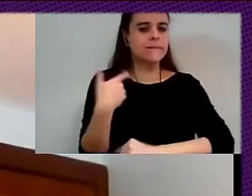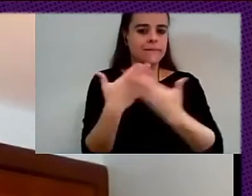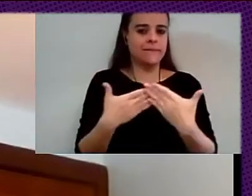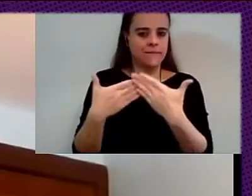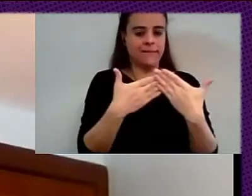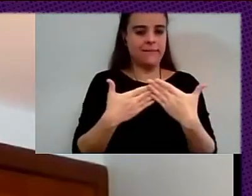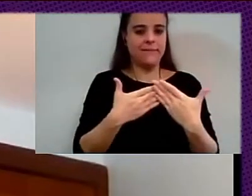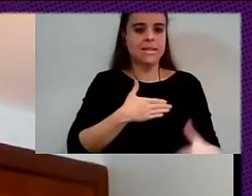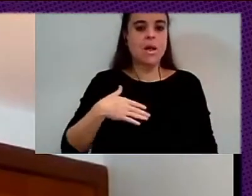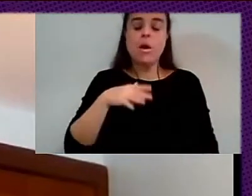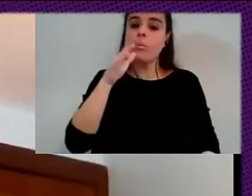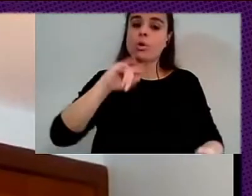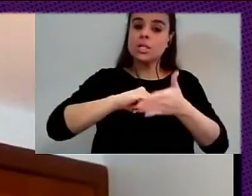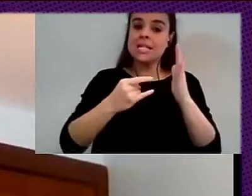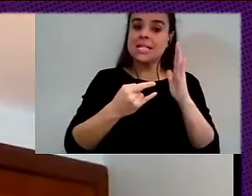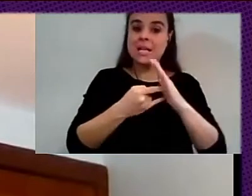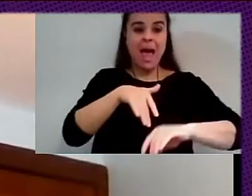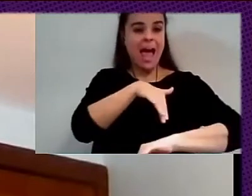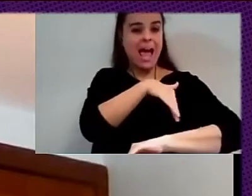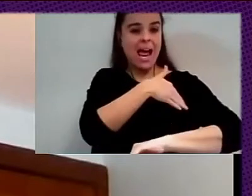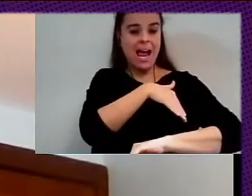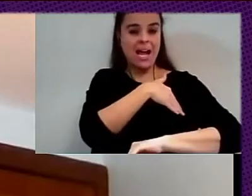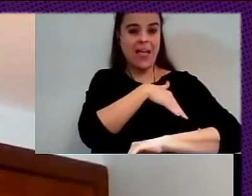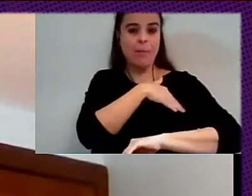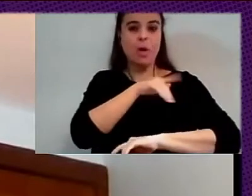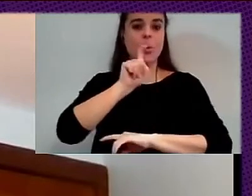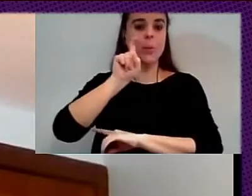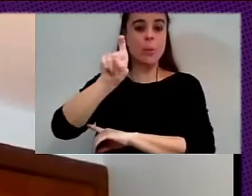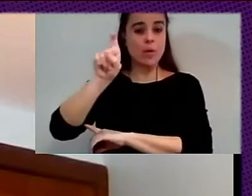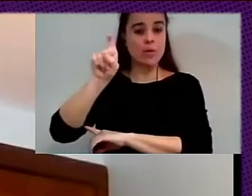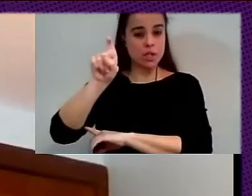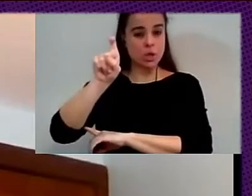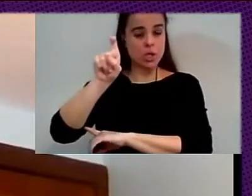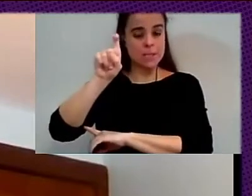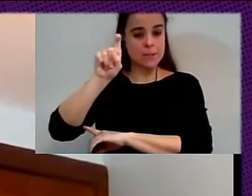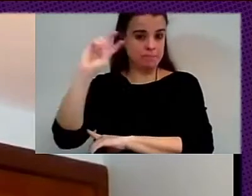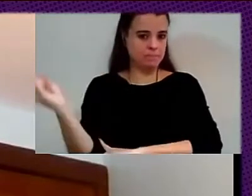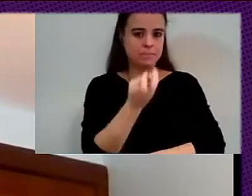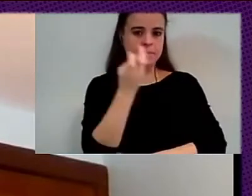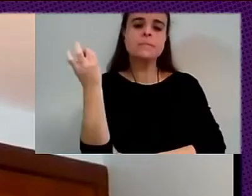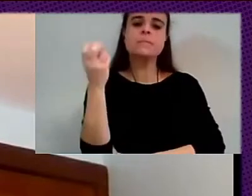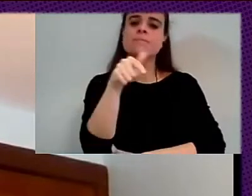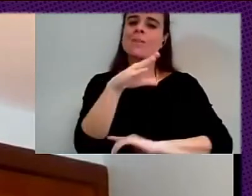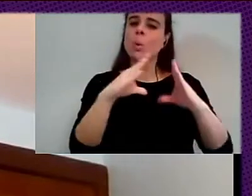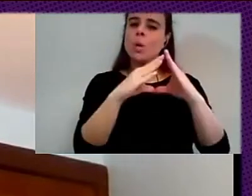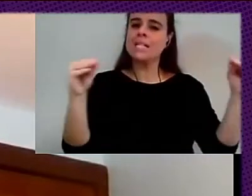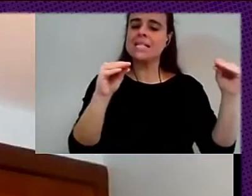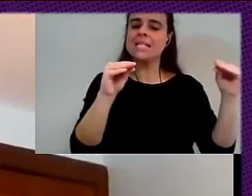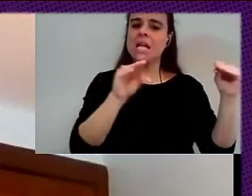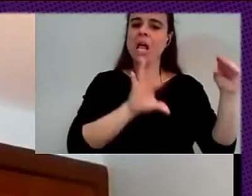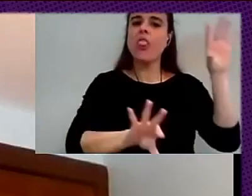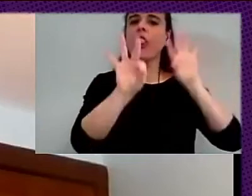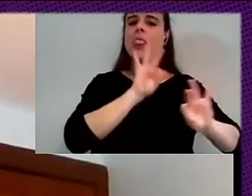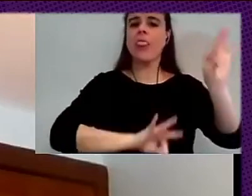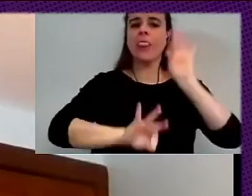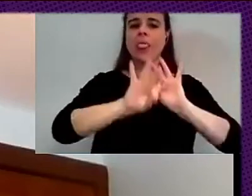professors and managers decide what topics to study and take up. And if they don't take them up in a particular field,